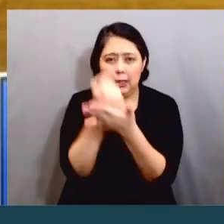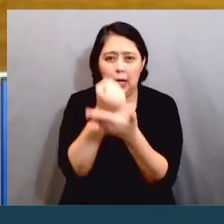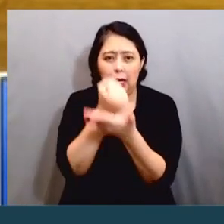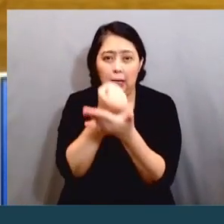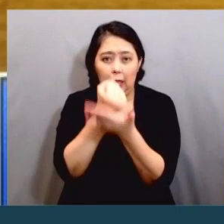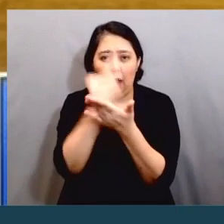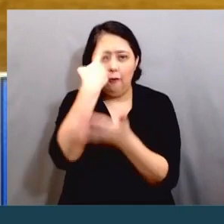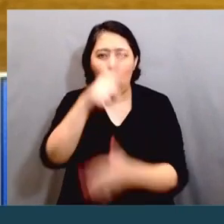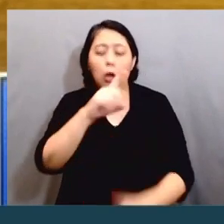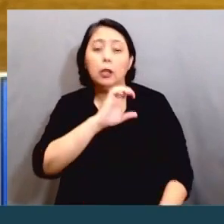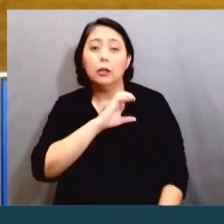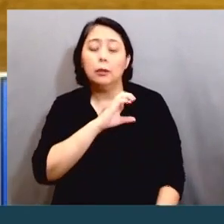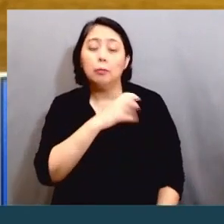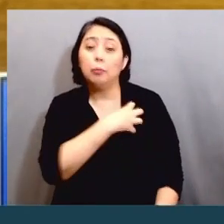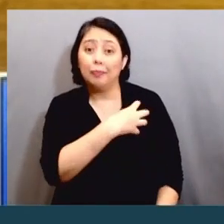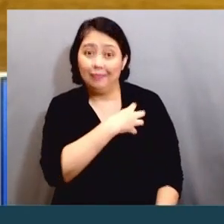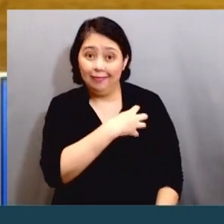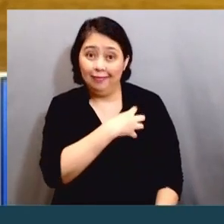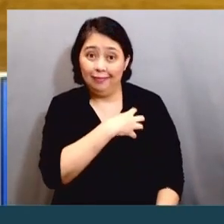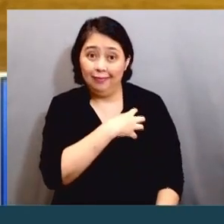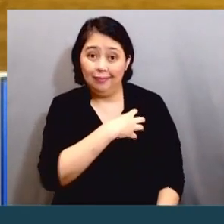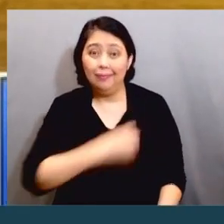and personnel